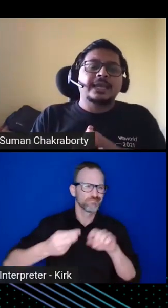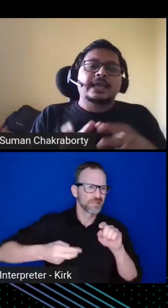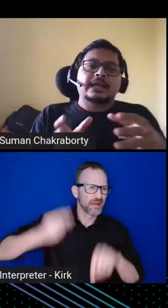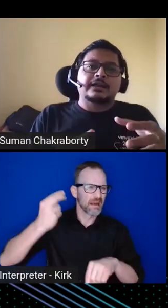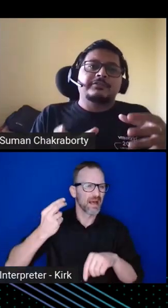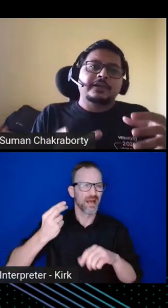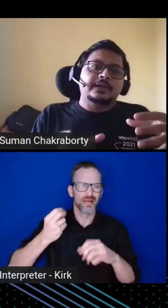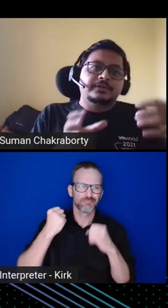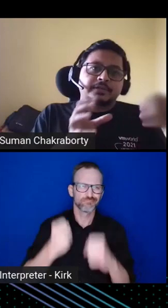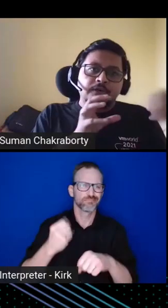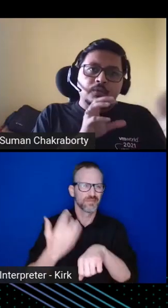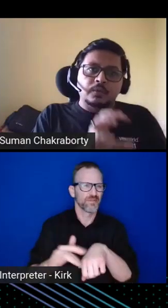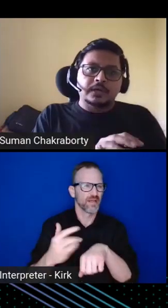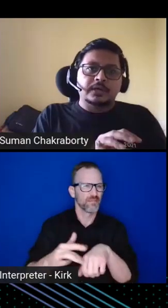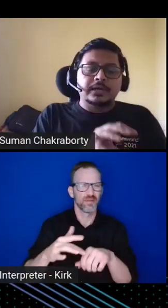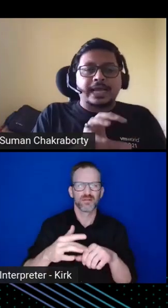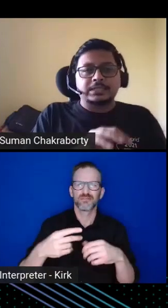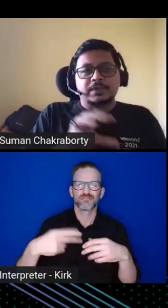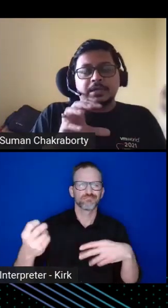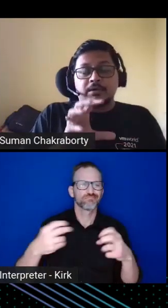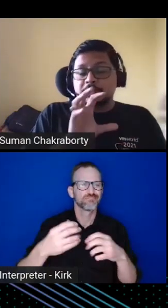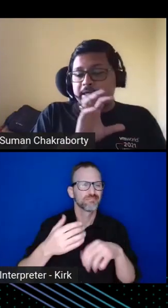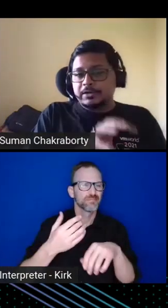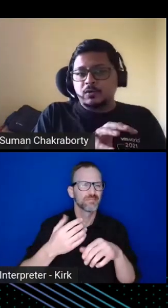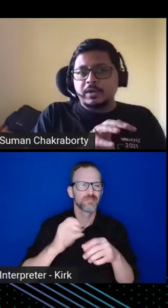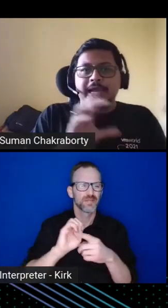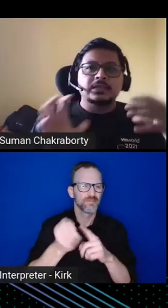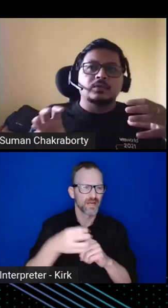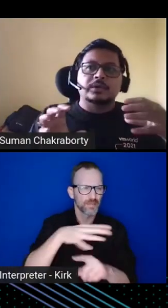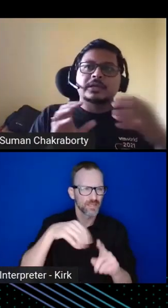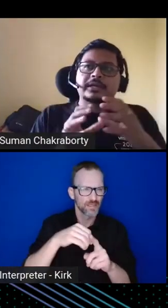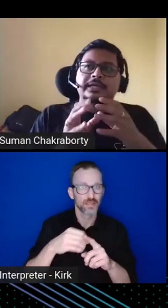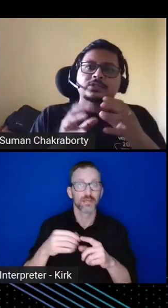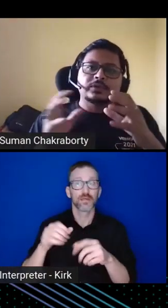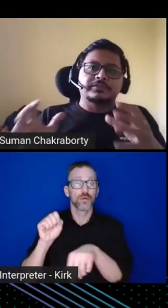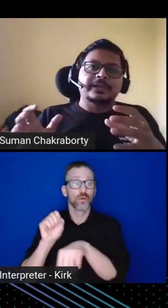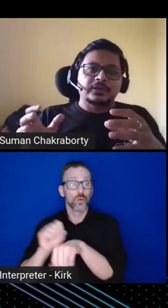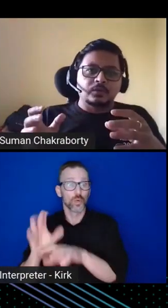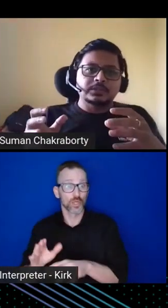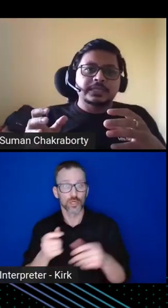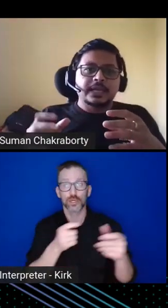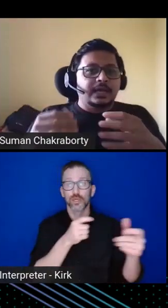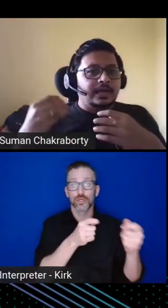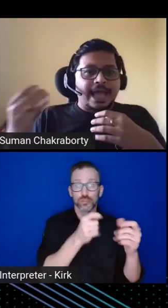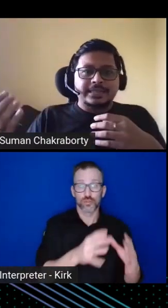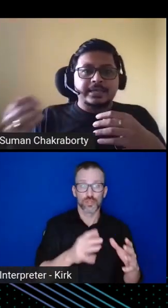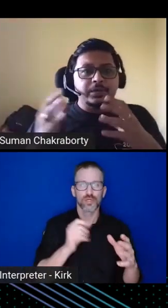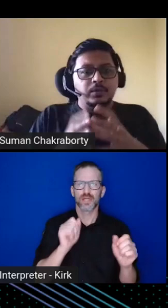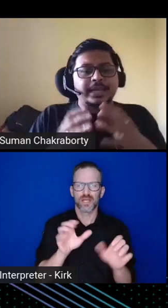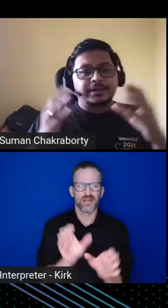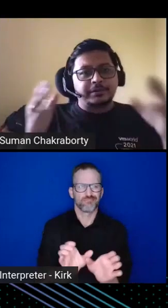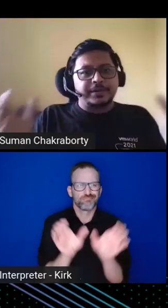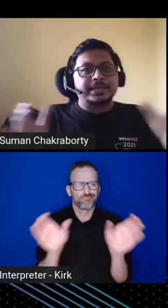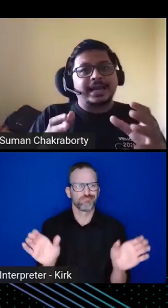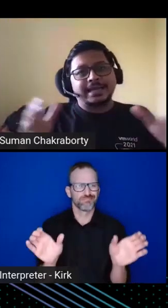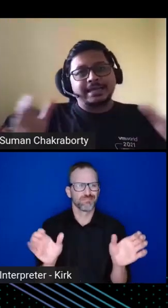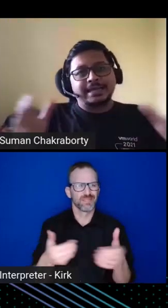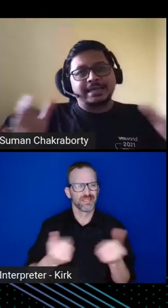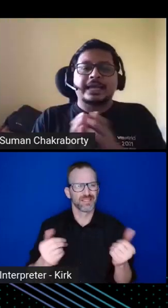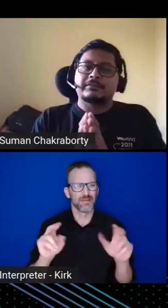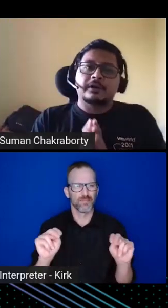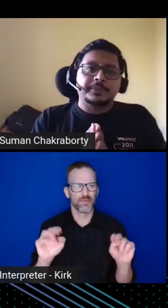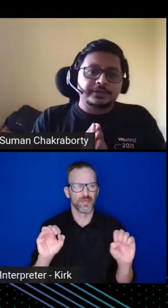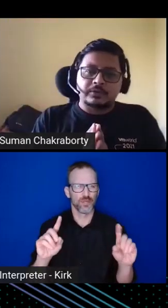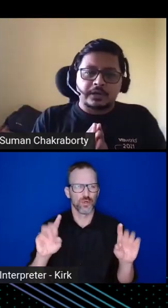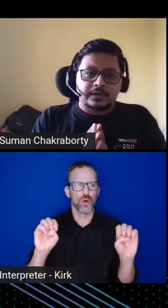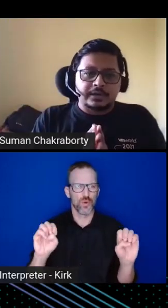can configure the worker as well, the controller and the worker into different nodes, and then you can create a highly